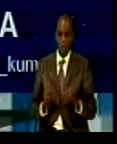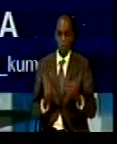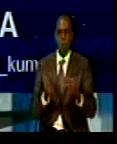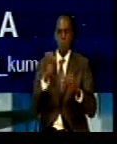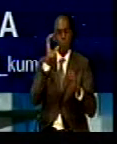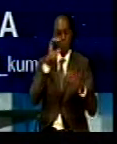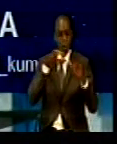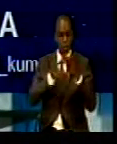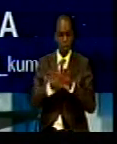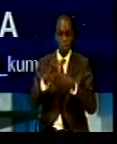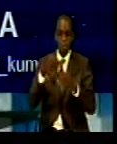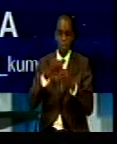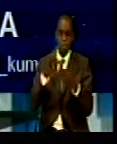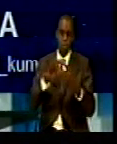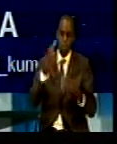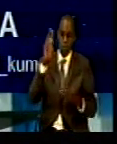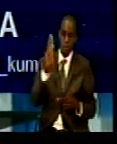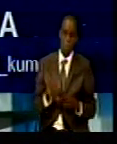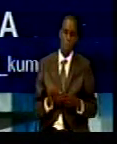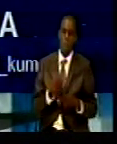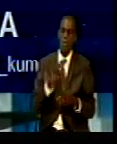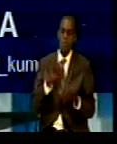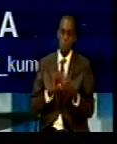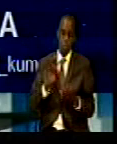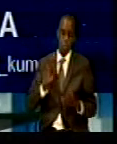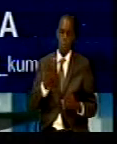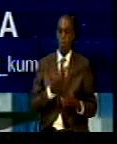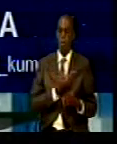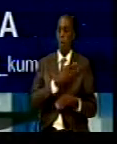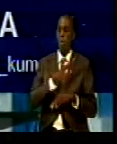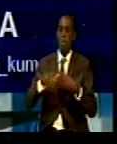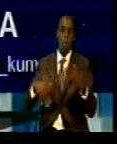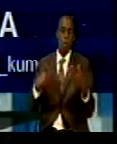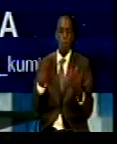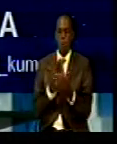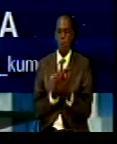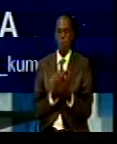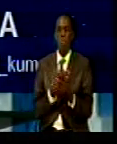And all the participants will receive more and more blessings. We receive divine.